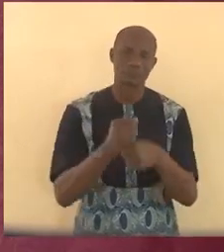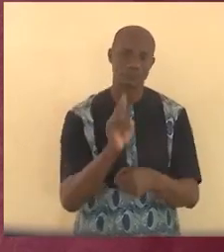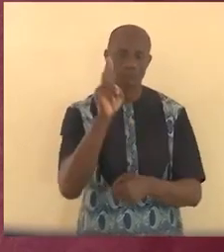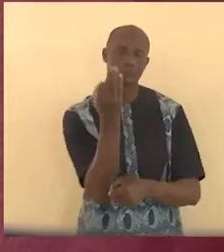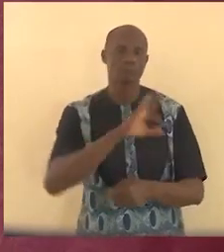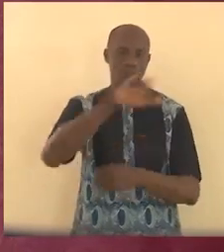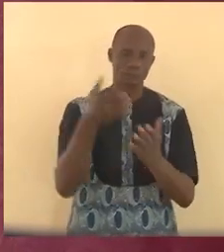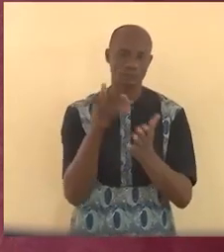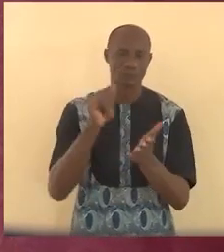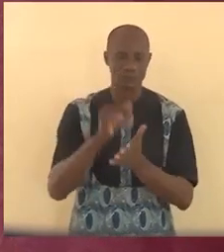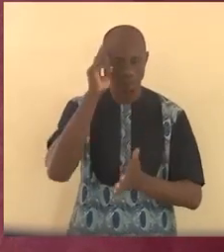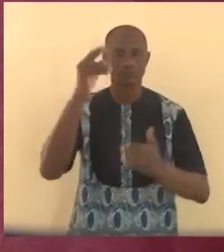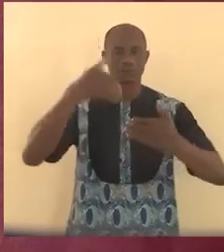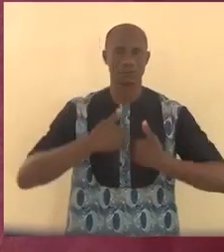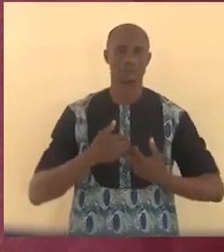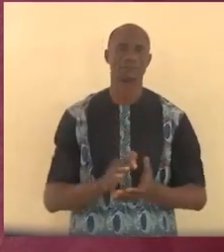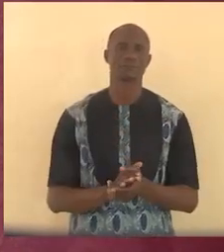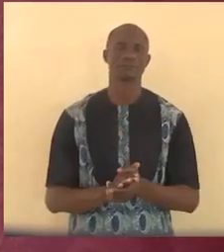abundance of his possessions."